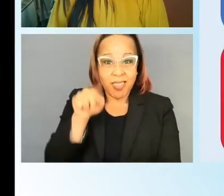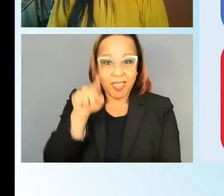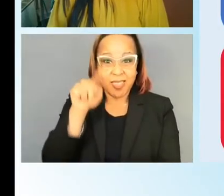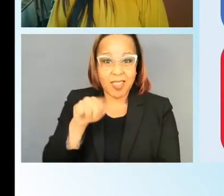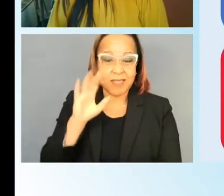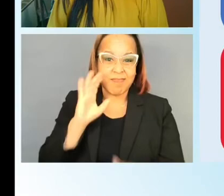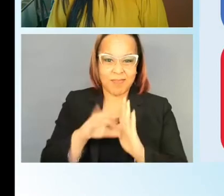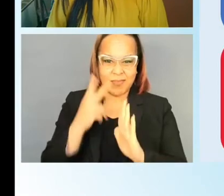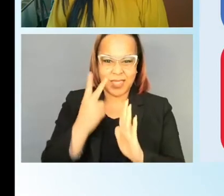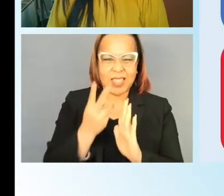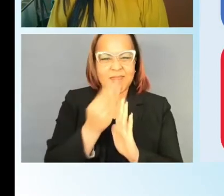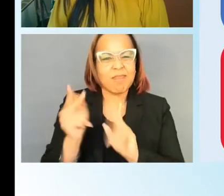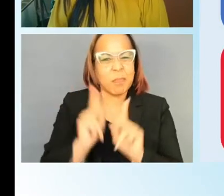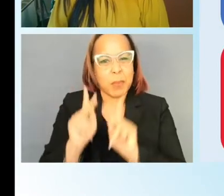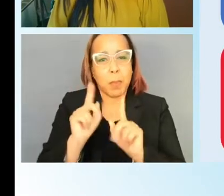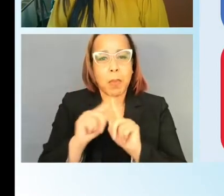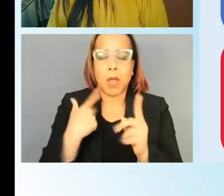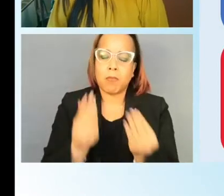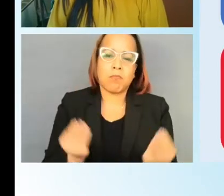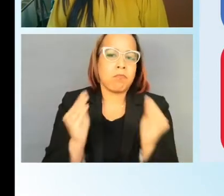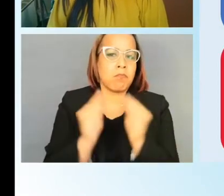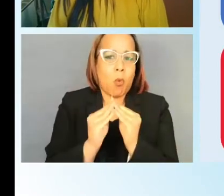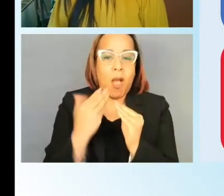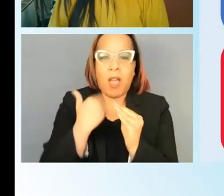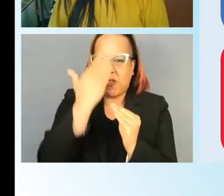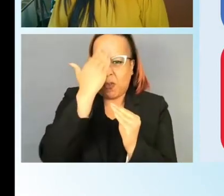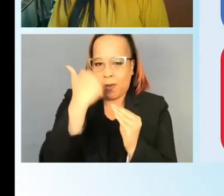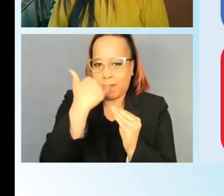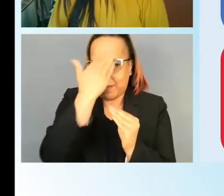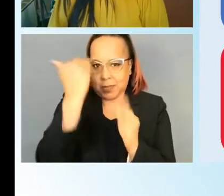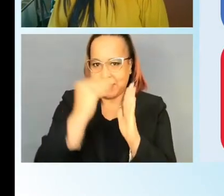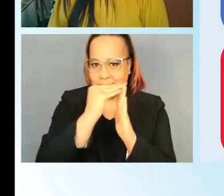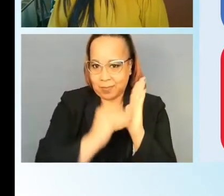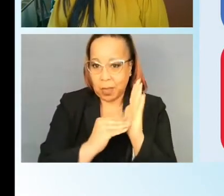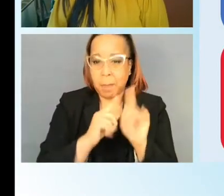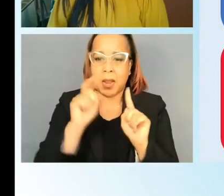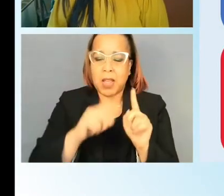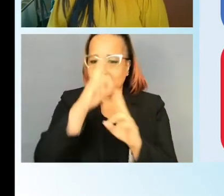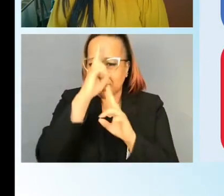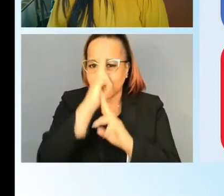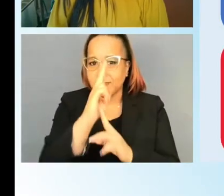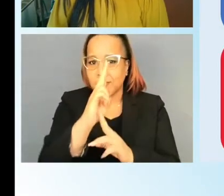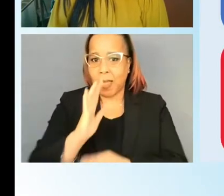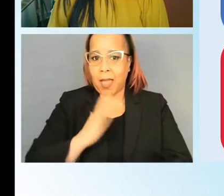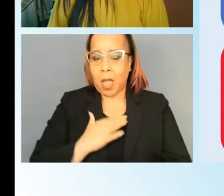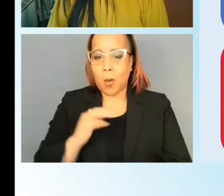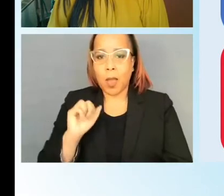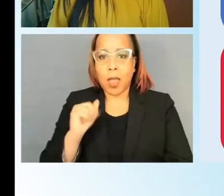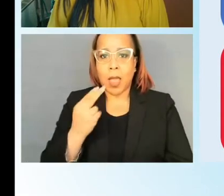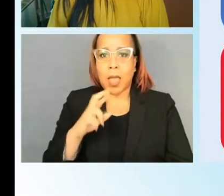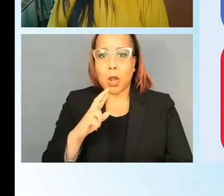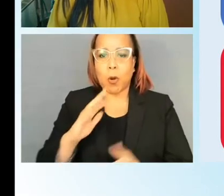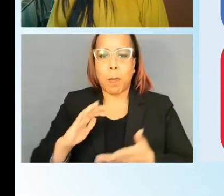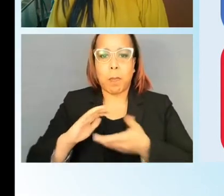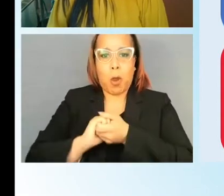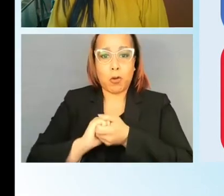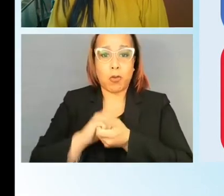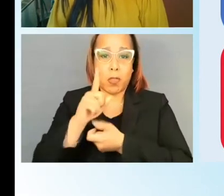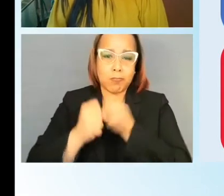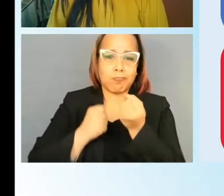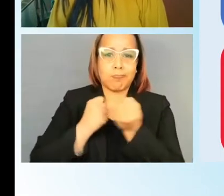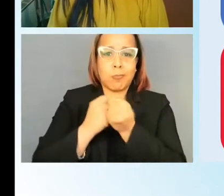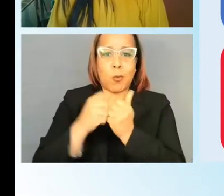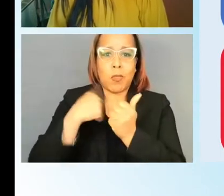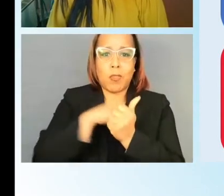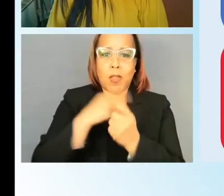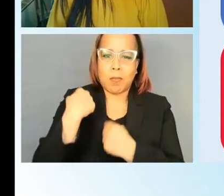there are plenty more that I know that I'm missing, but I have to recognize our anchor partners who have been with us since the beginning,